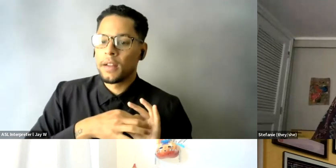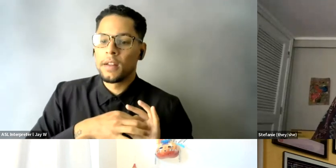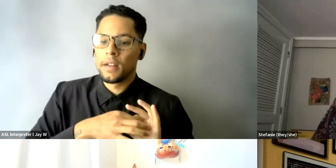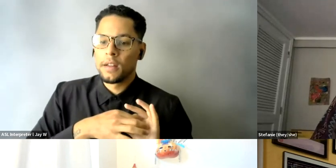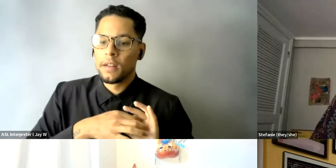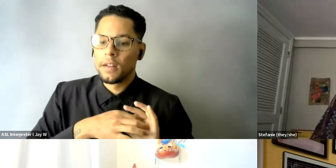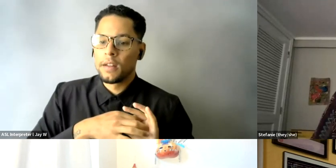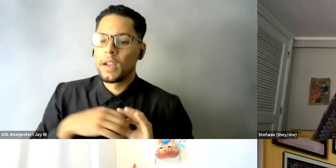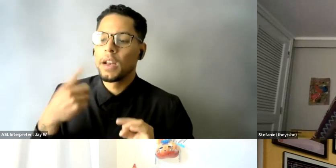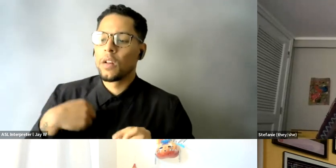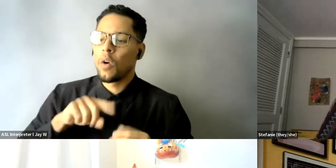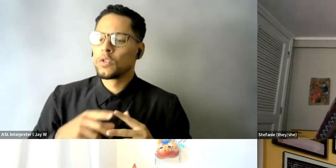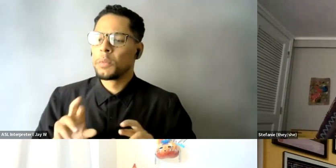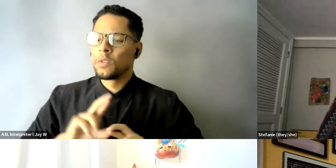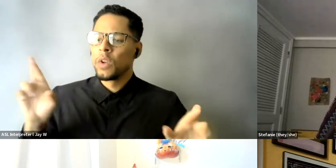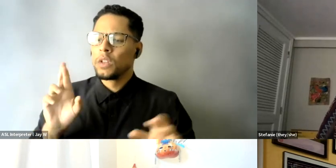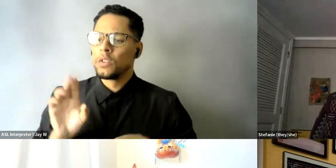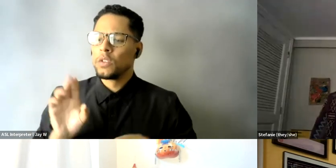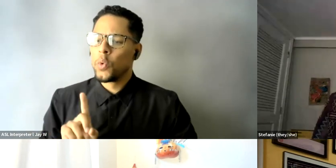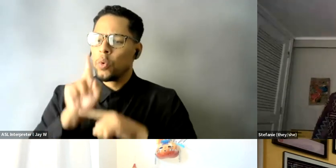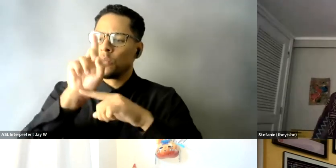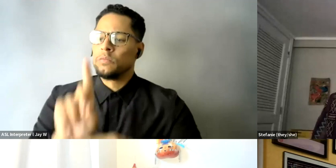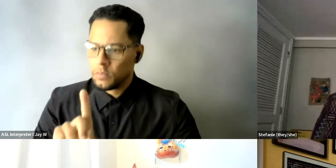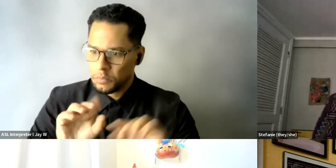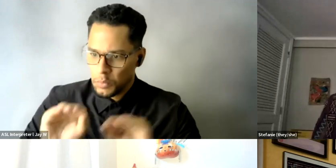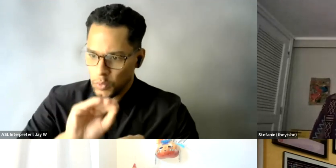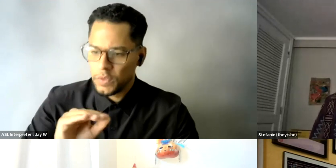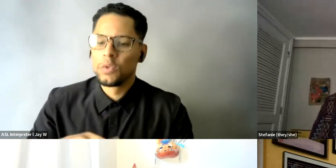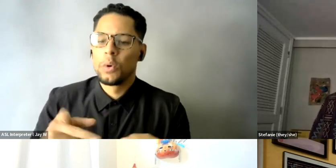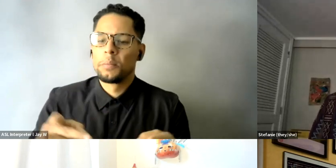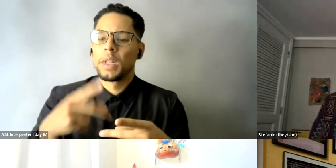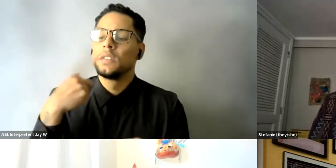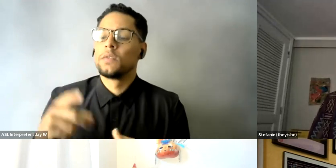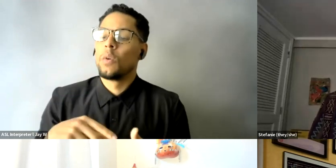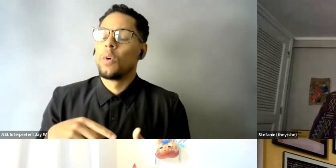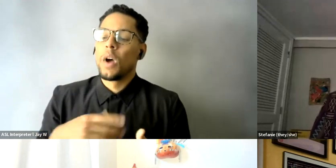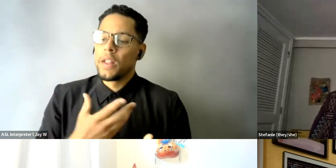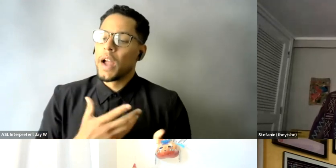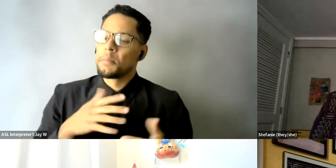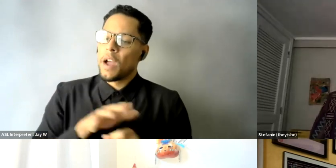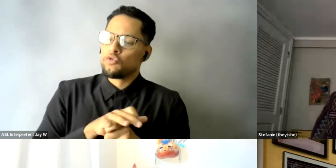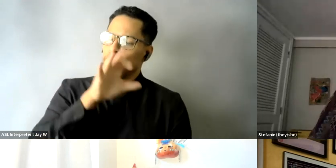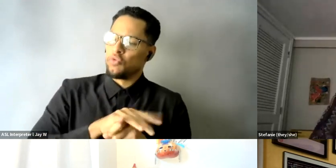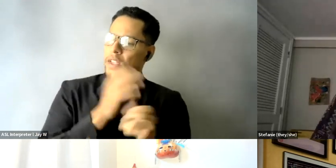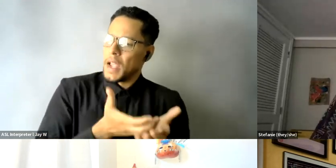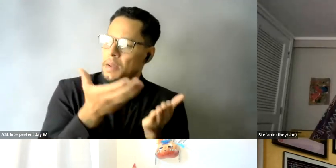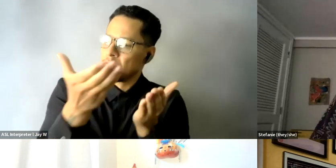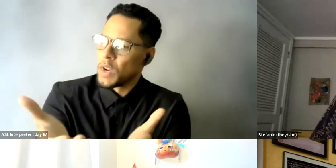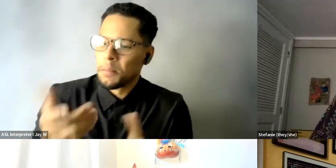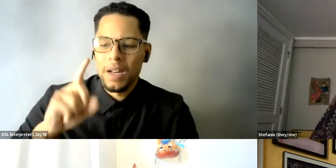of knowing that there's a place for my rage, but it is not, it cannot be the only fuel that moves me